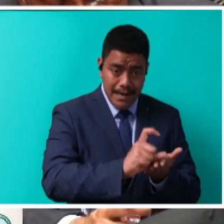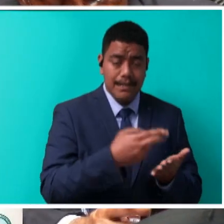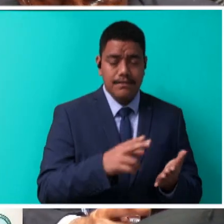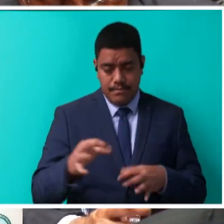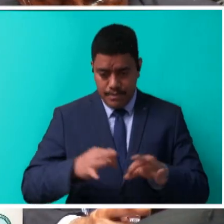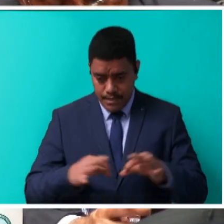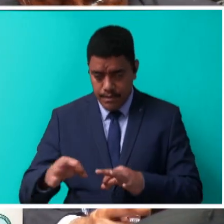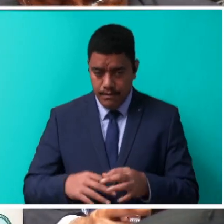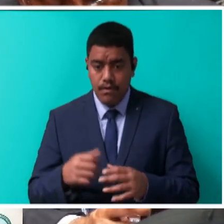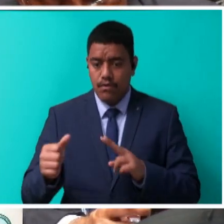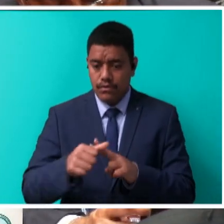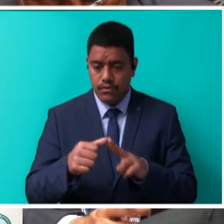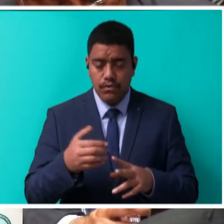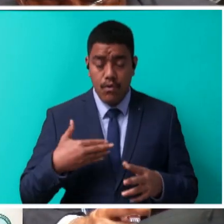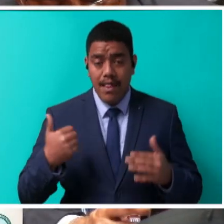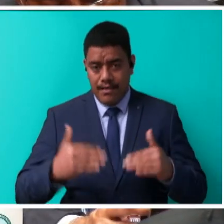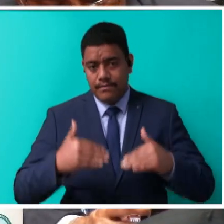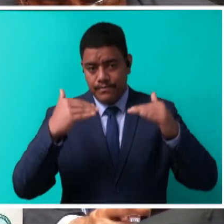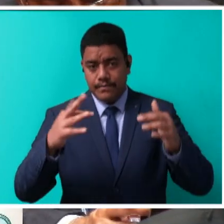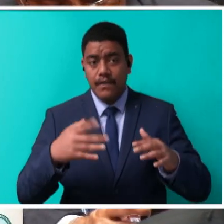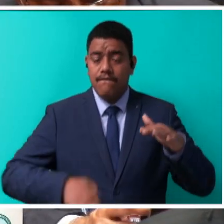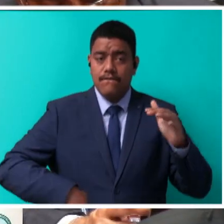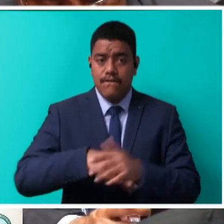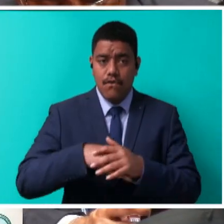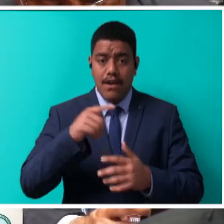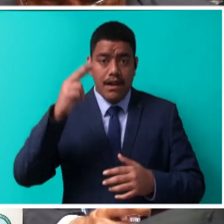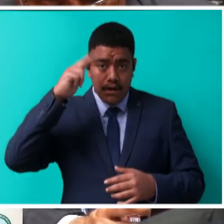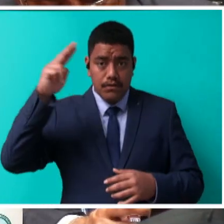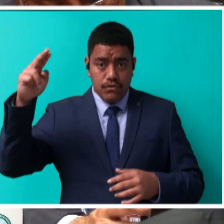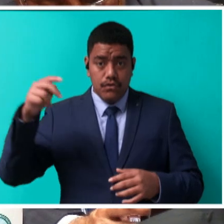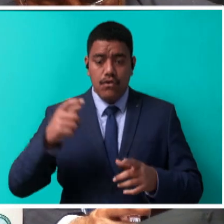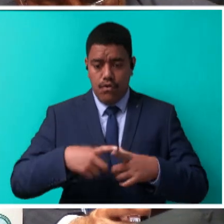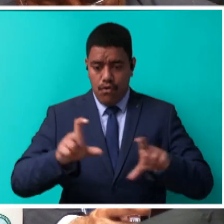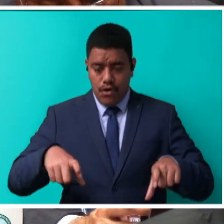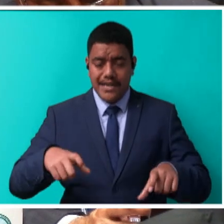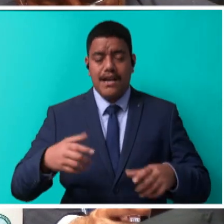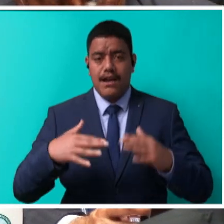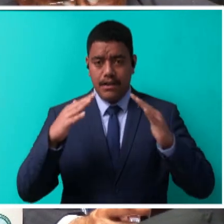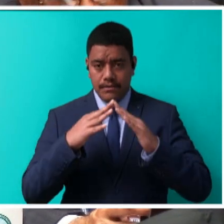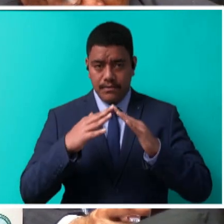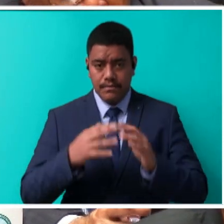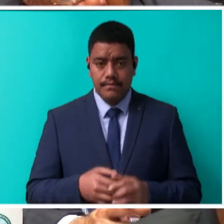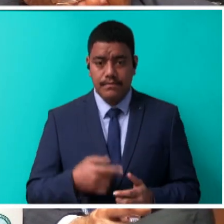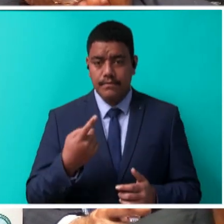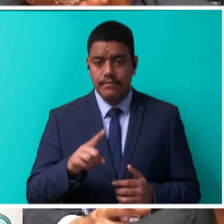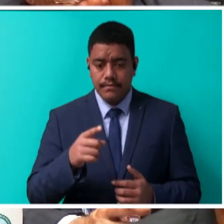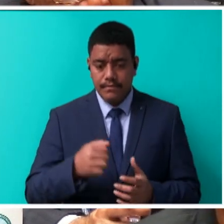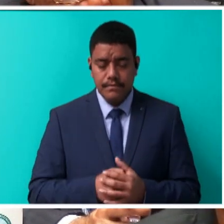are also well advanced for a fully fledged Nausori courthouse, a new Sausabu